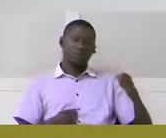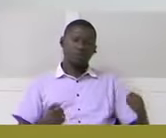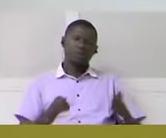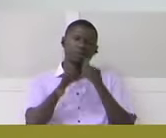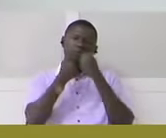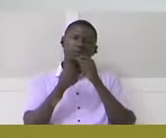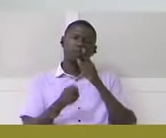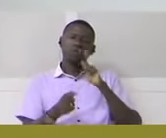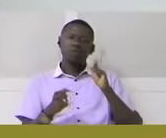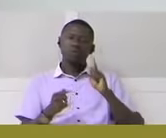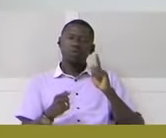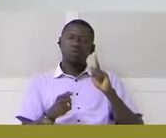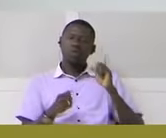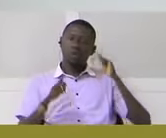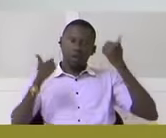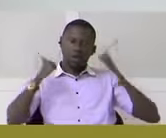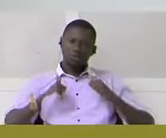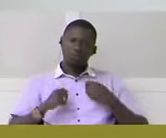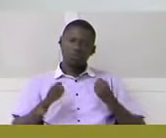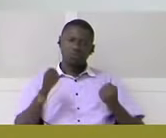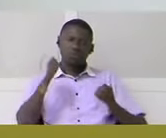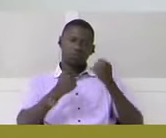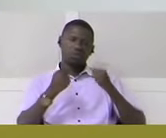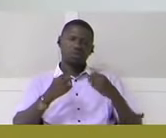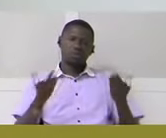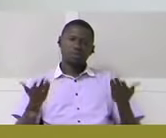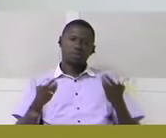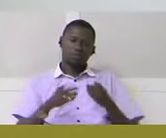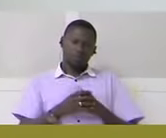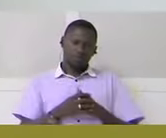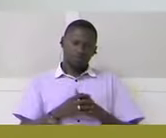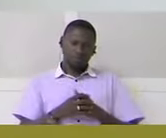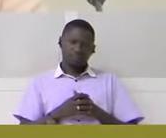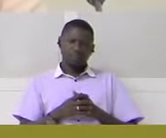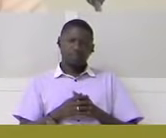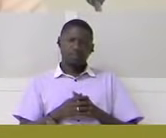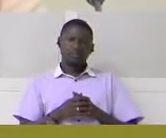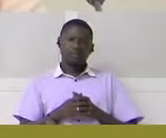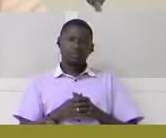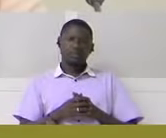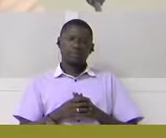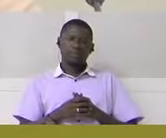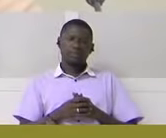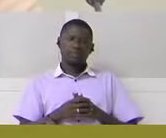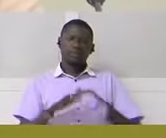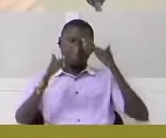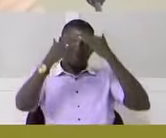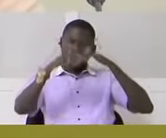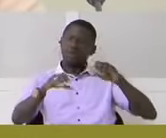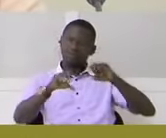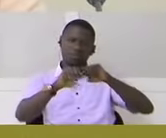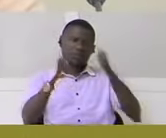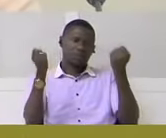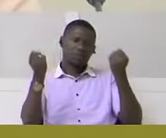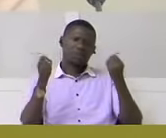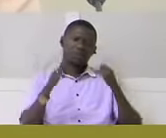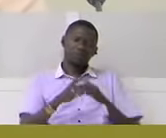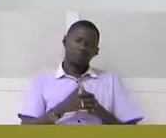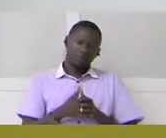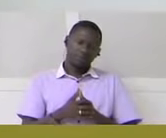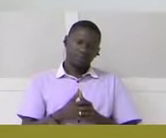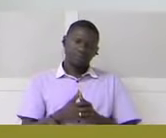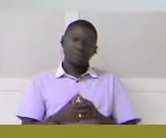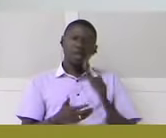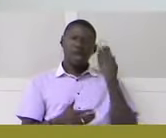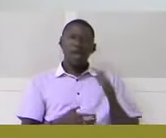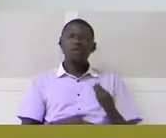Yes ma. Ade. What happened to it? Menketa moto ni na. It got damaged. Moto ni tinya dale. How serious was